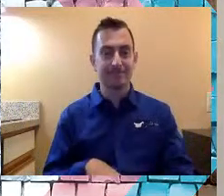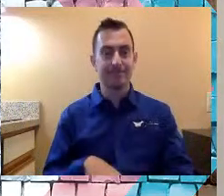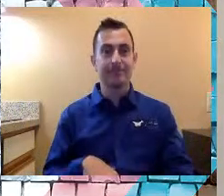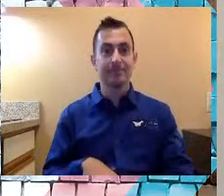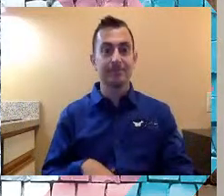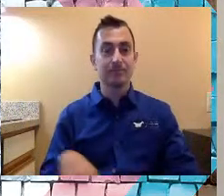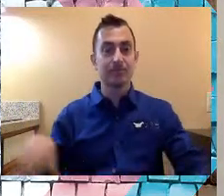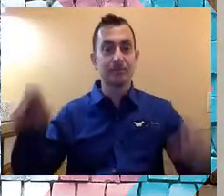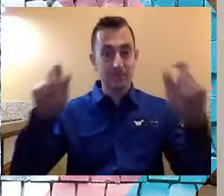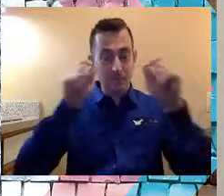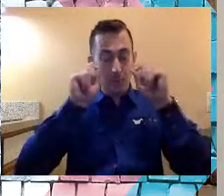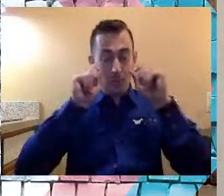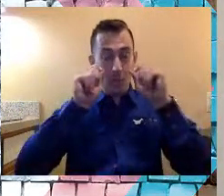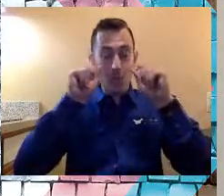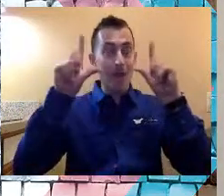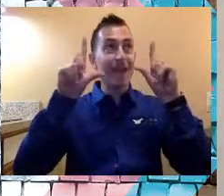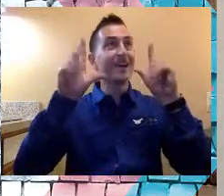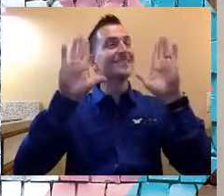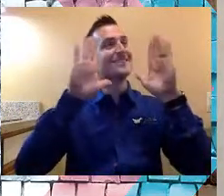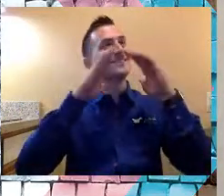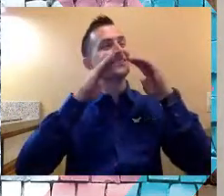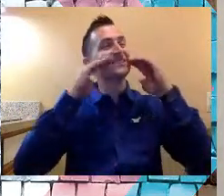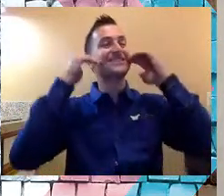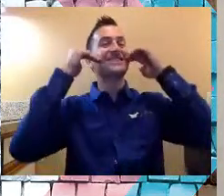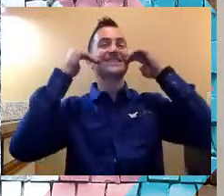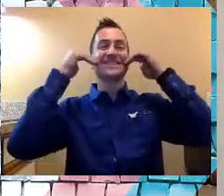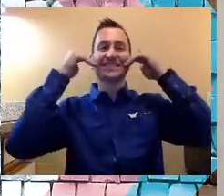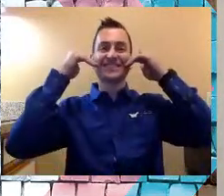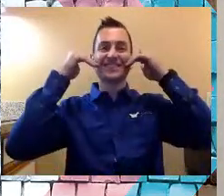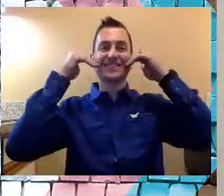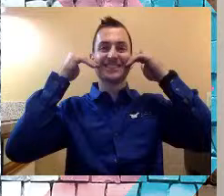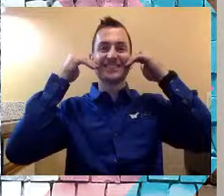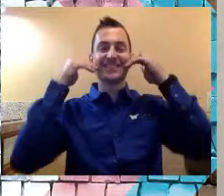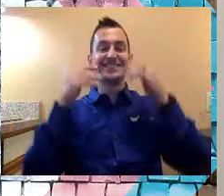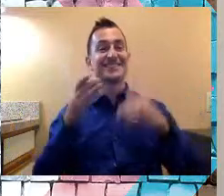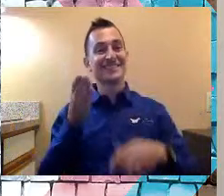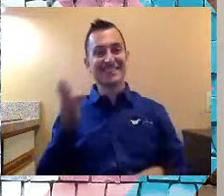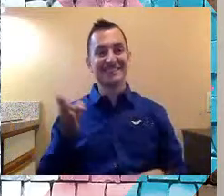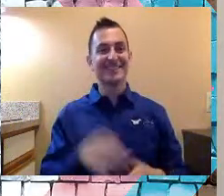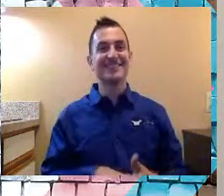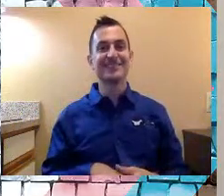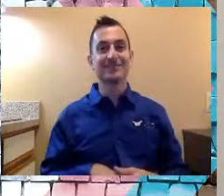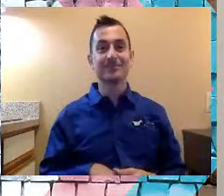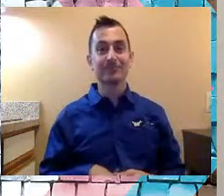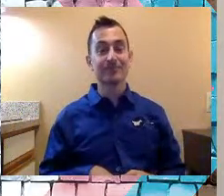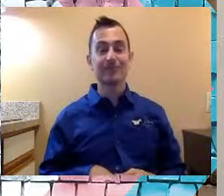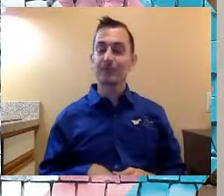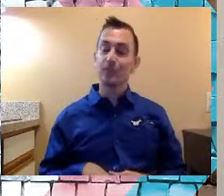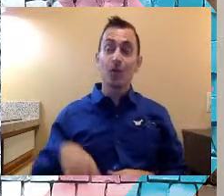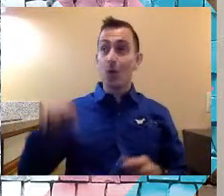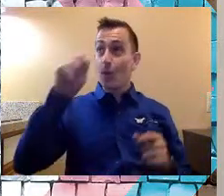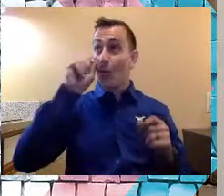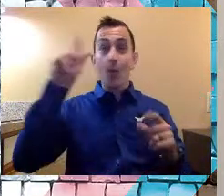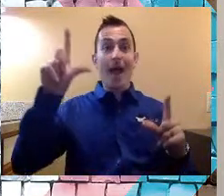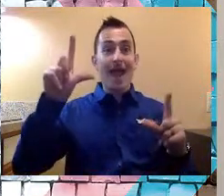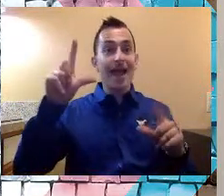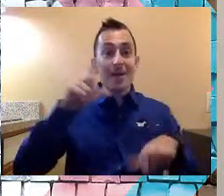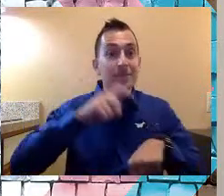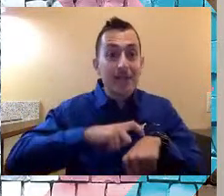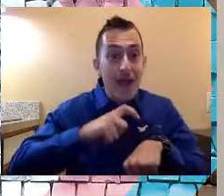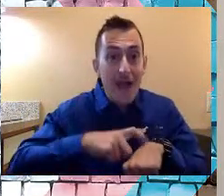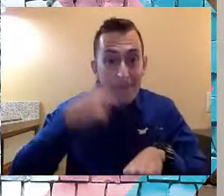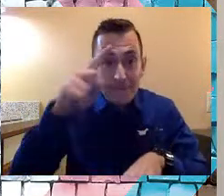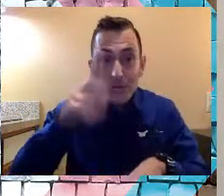Wake up with a smile. That bear's got a big smile. Rise and shine, it's breakfast time. Look